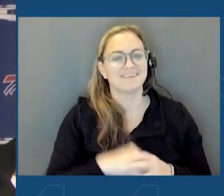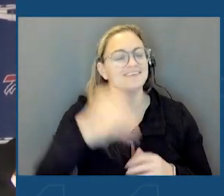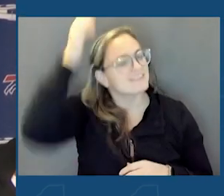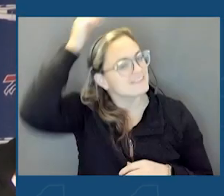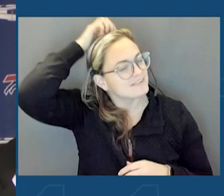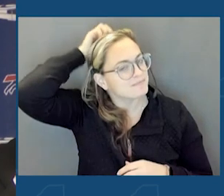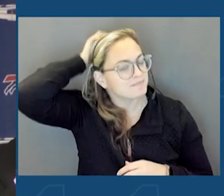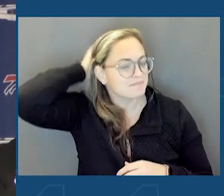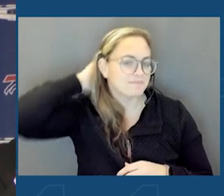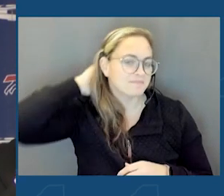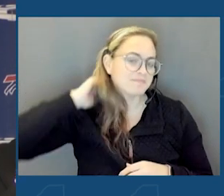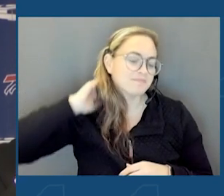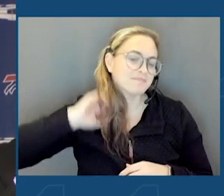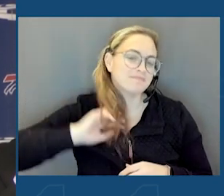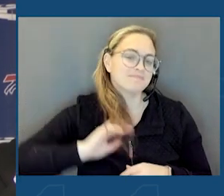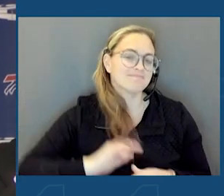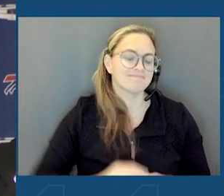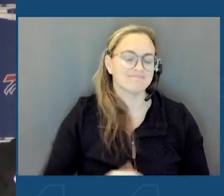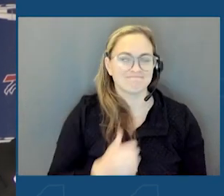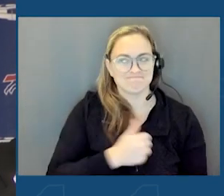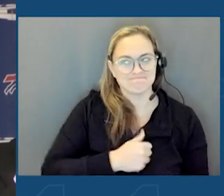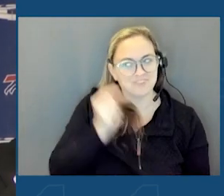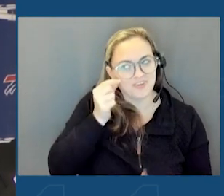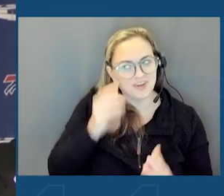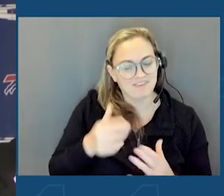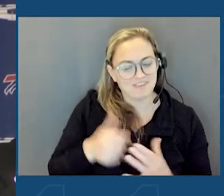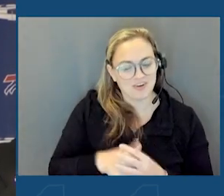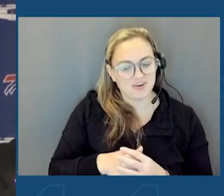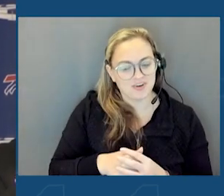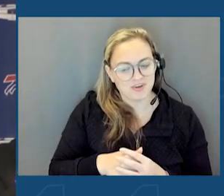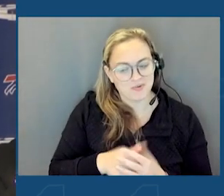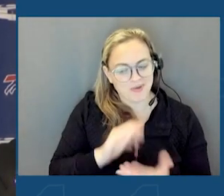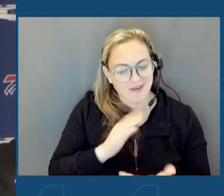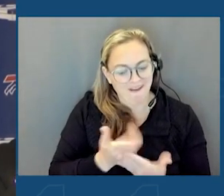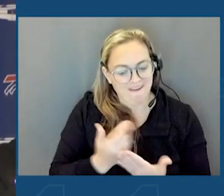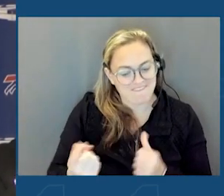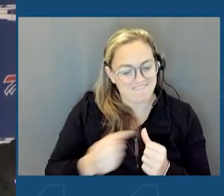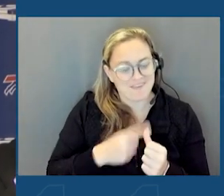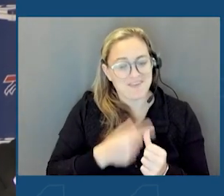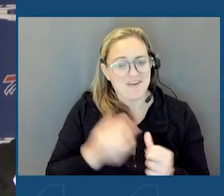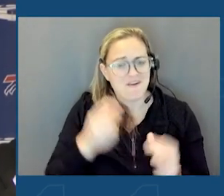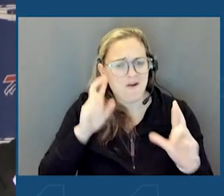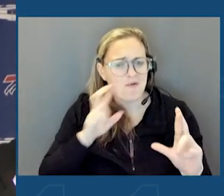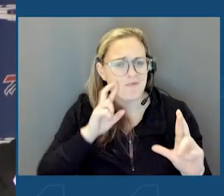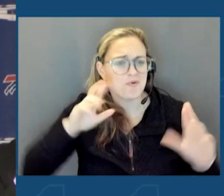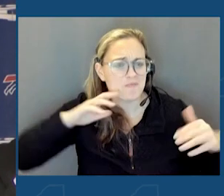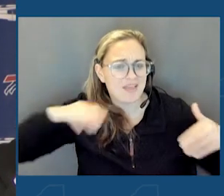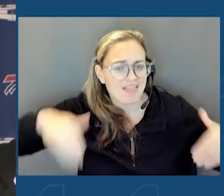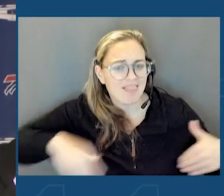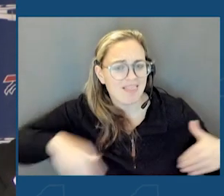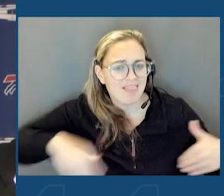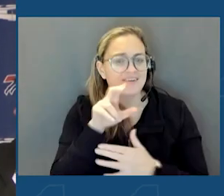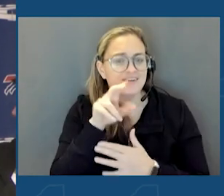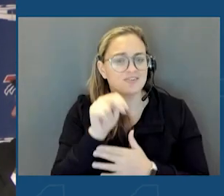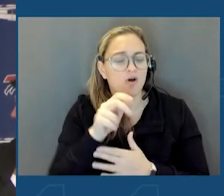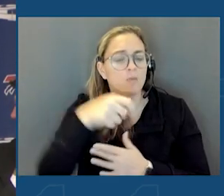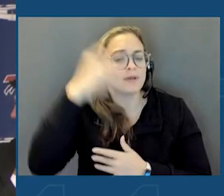Governor, I'm sorry that we beat you here because I was hoping we were going to be late because Sean was combing his